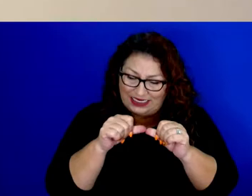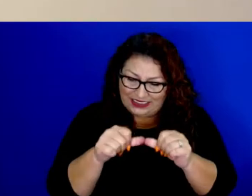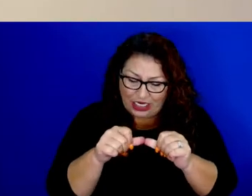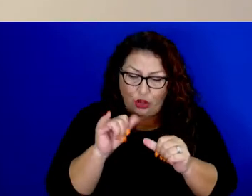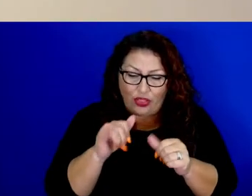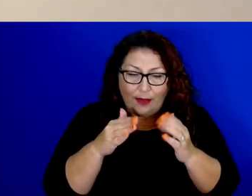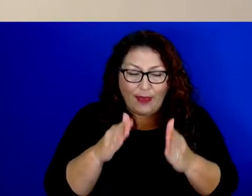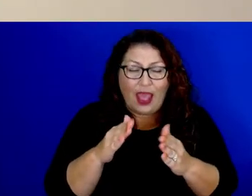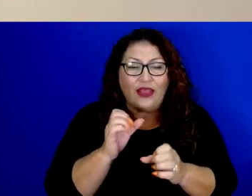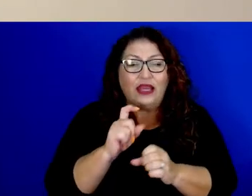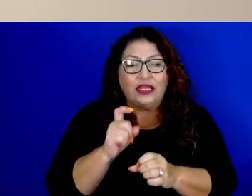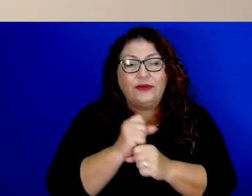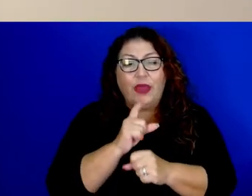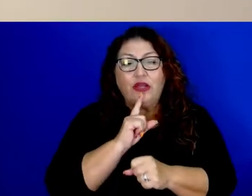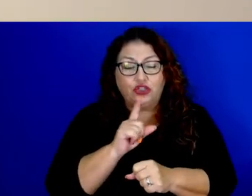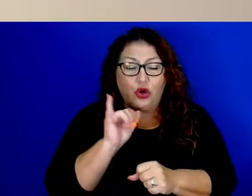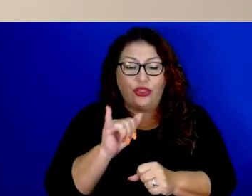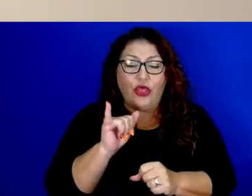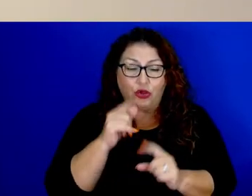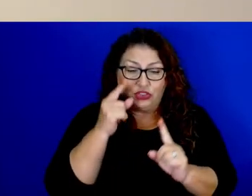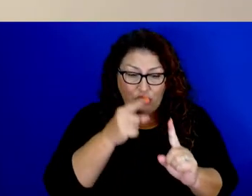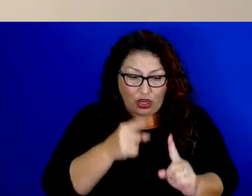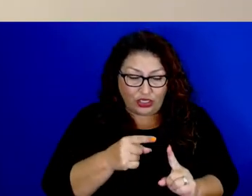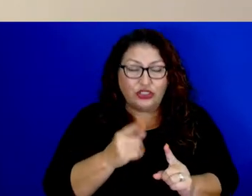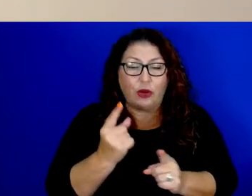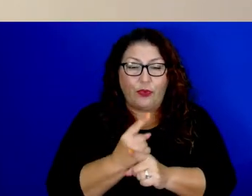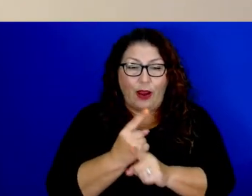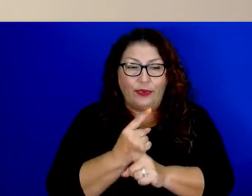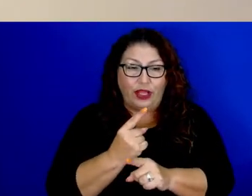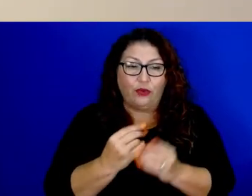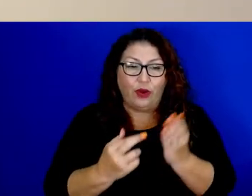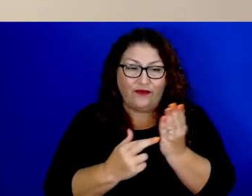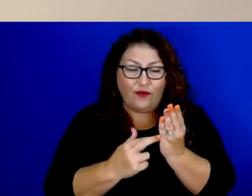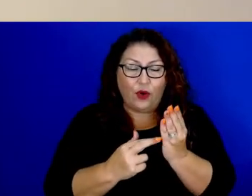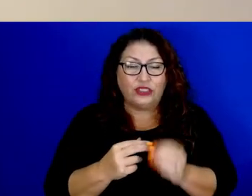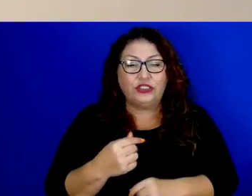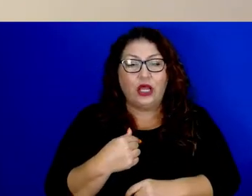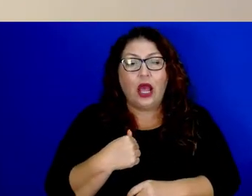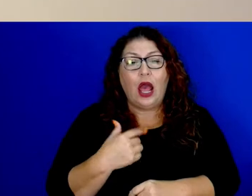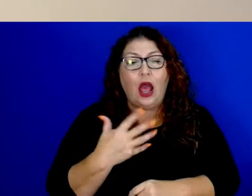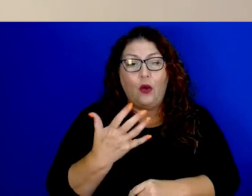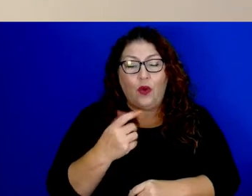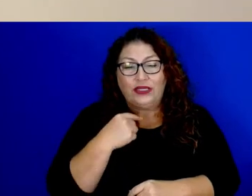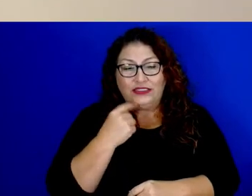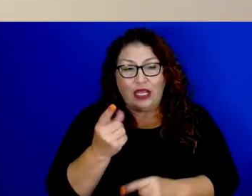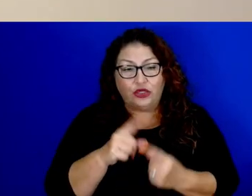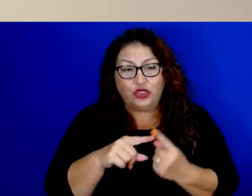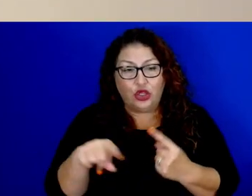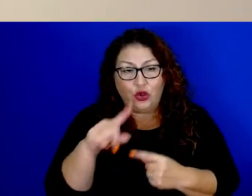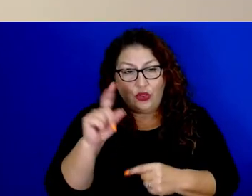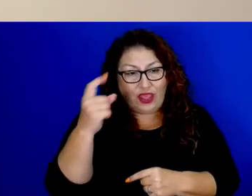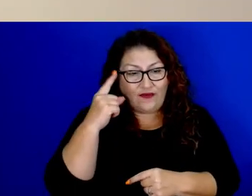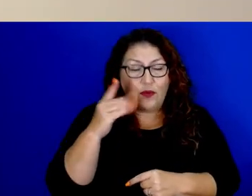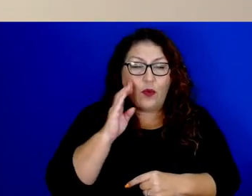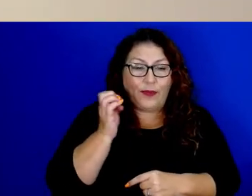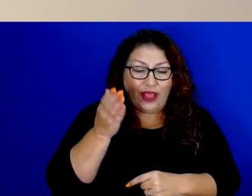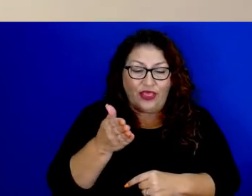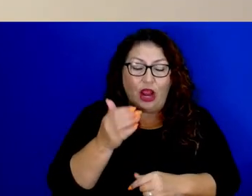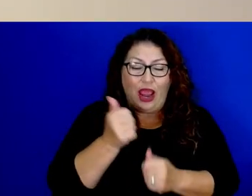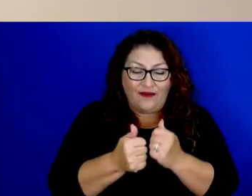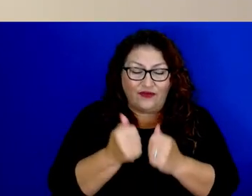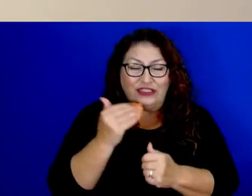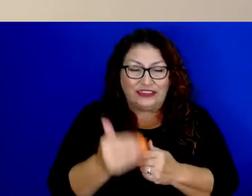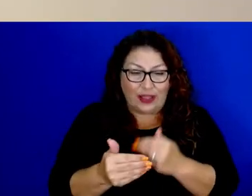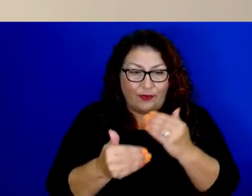and milestones are properly enforced. What I can pledge to you is that Parliament will be there every step of the way to monitor that